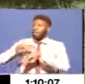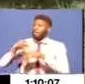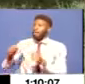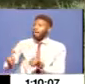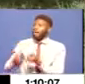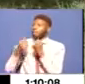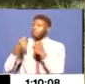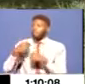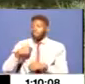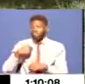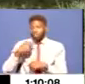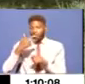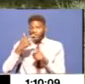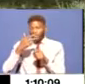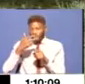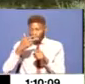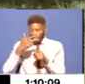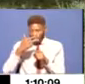in